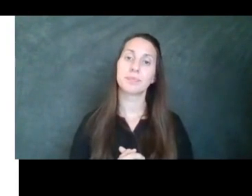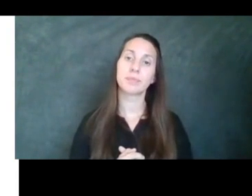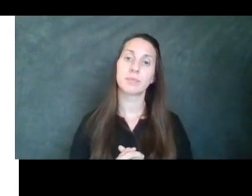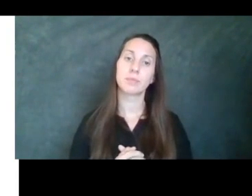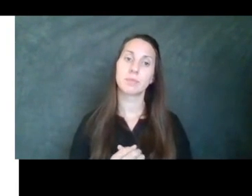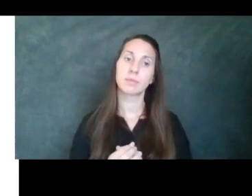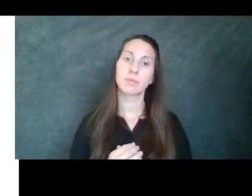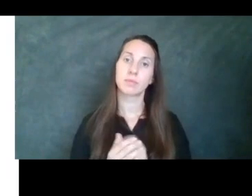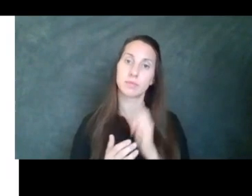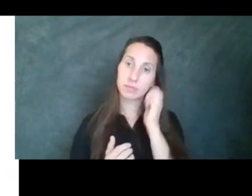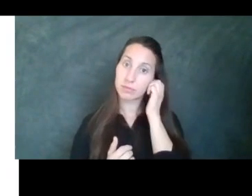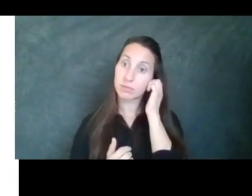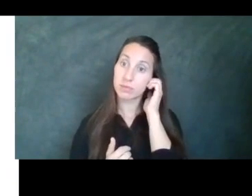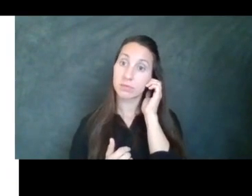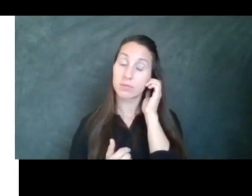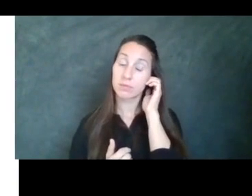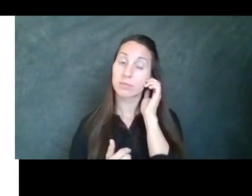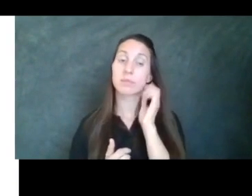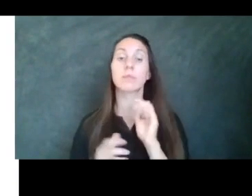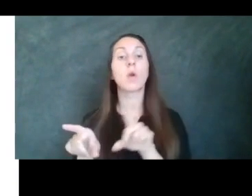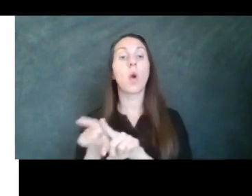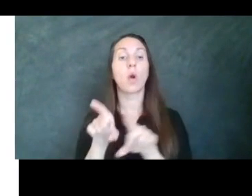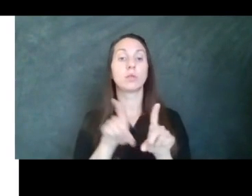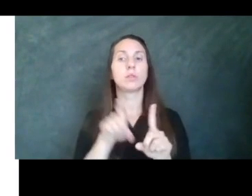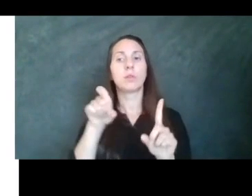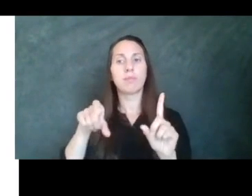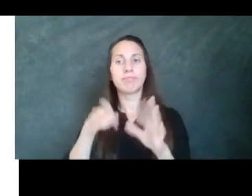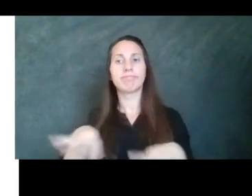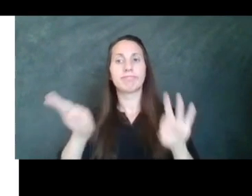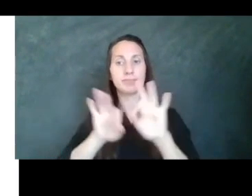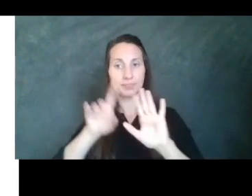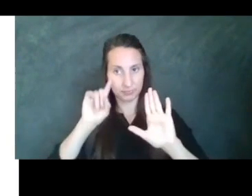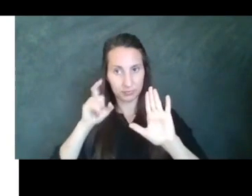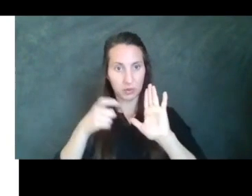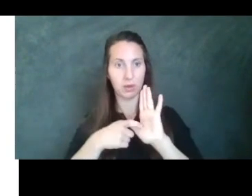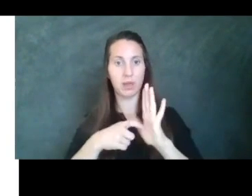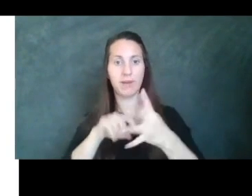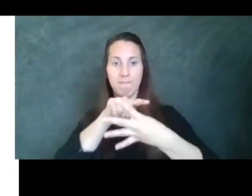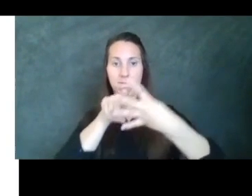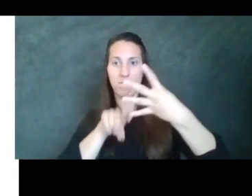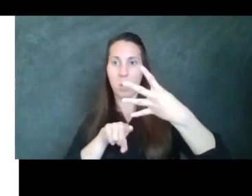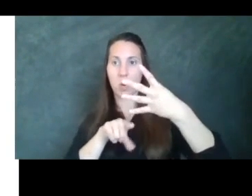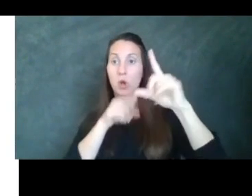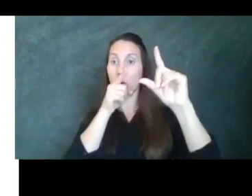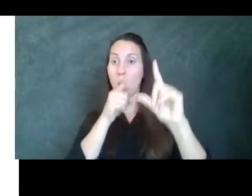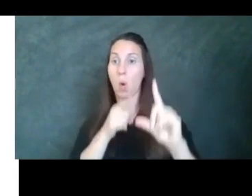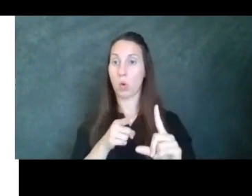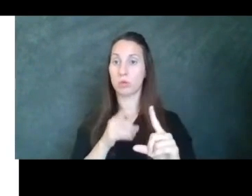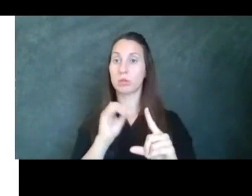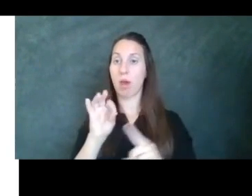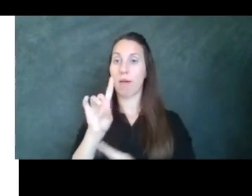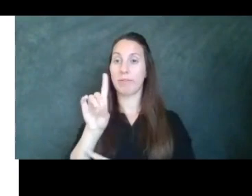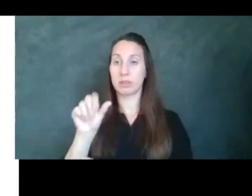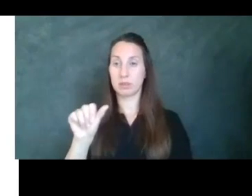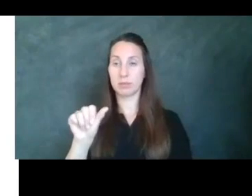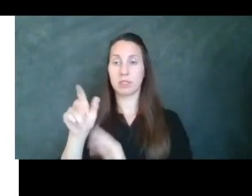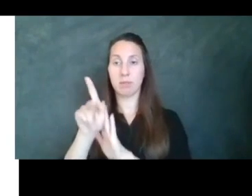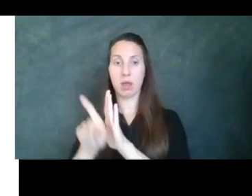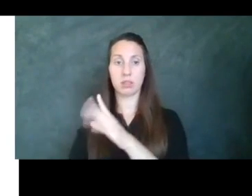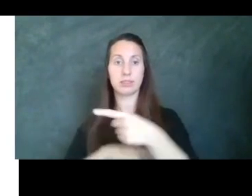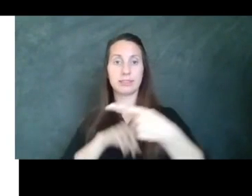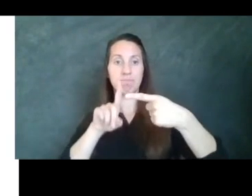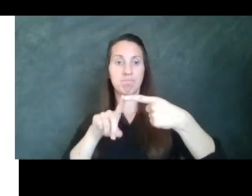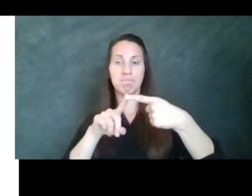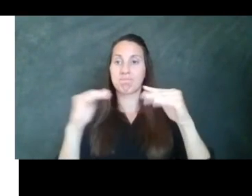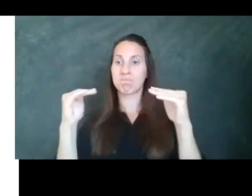To do justice, we also need to recognize the 4 goals of disability policy. Equality